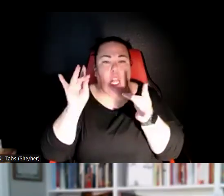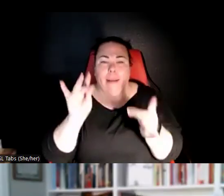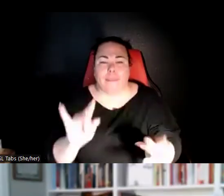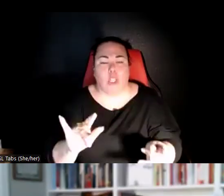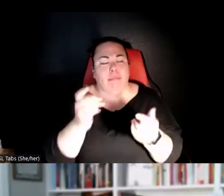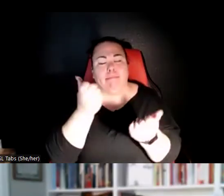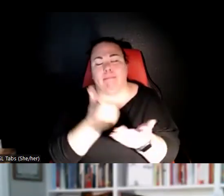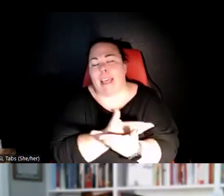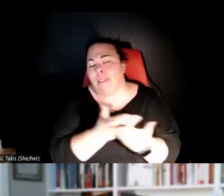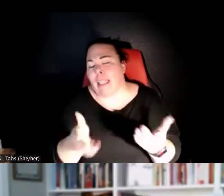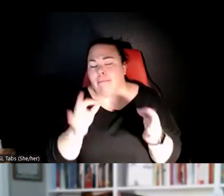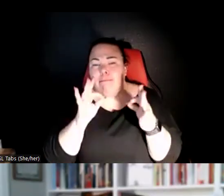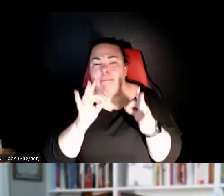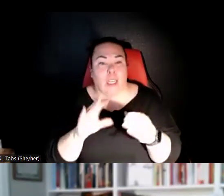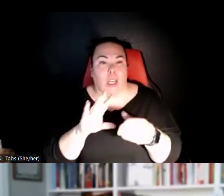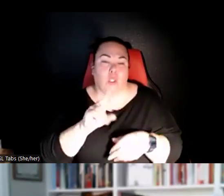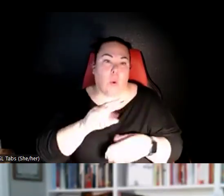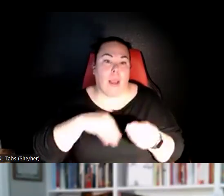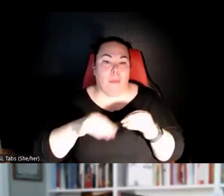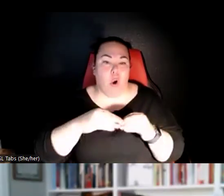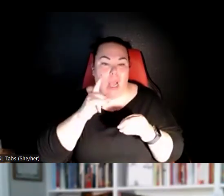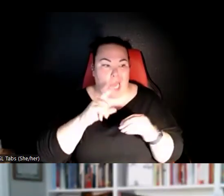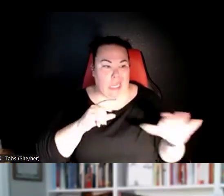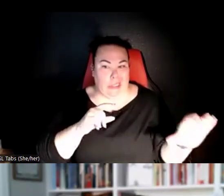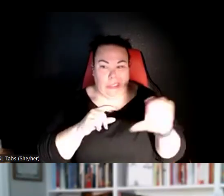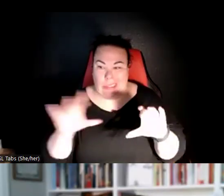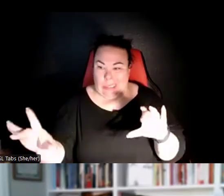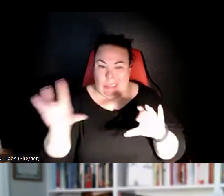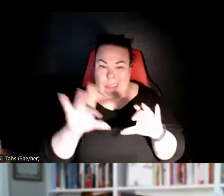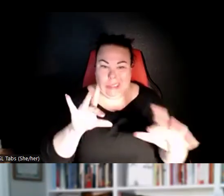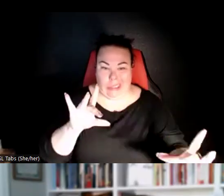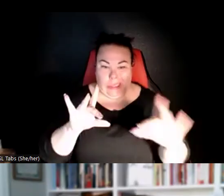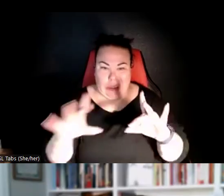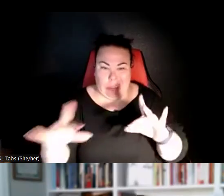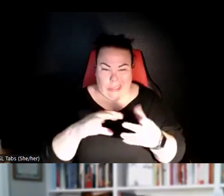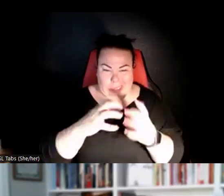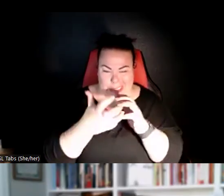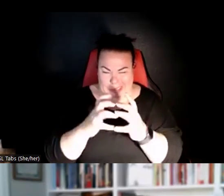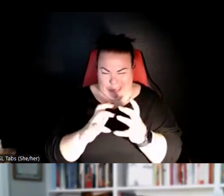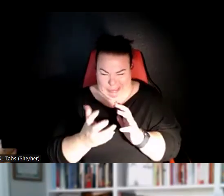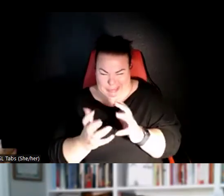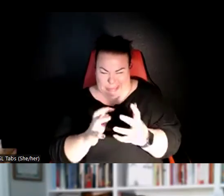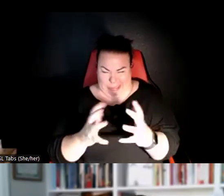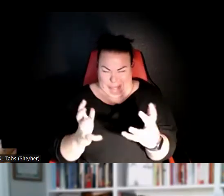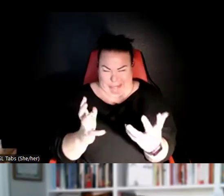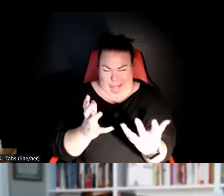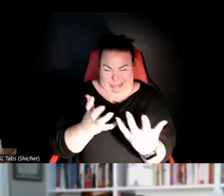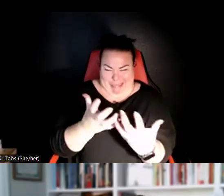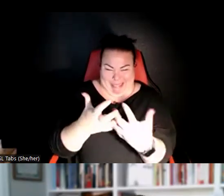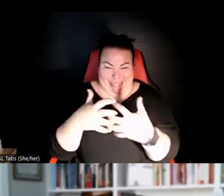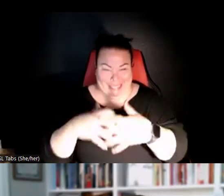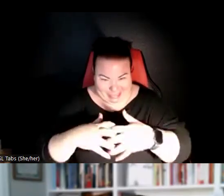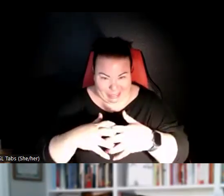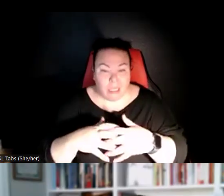came together. And again, how important it is. We already had those relationships established, and it Mm-hmm. became